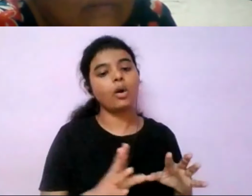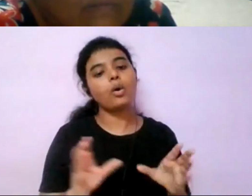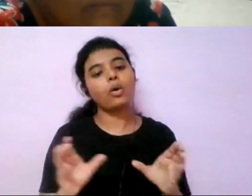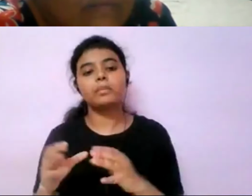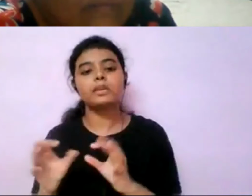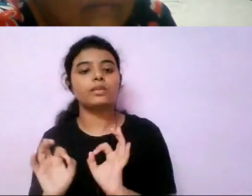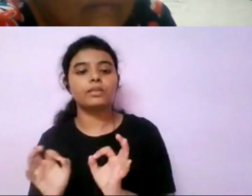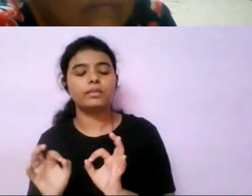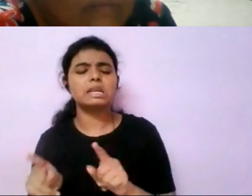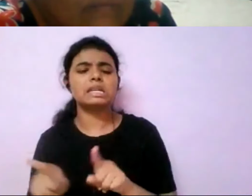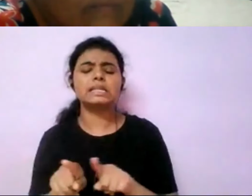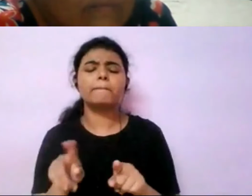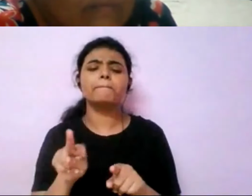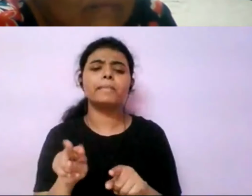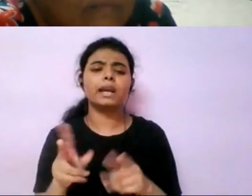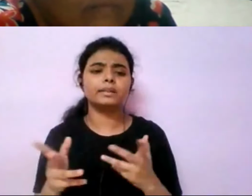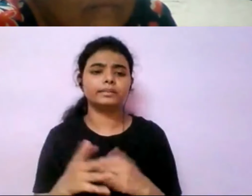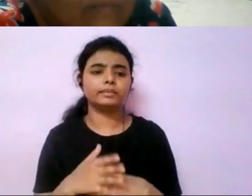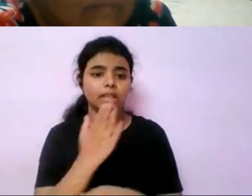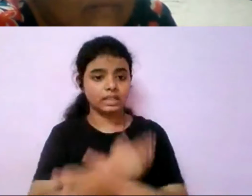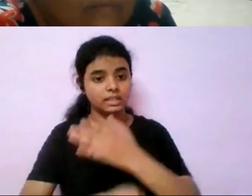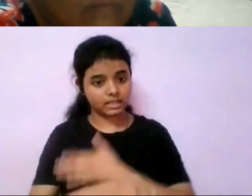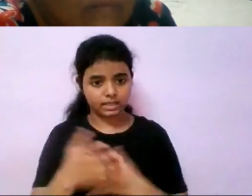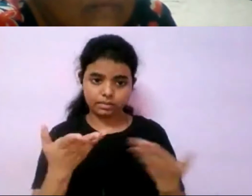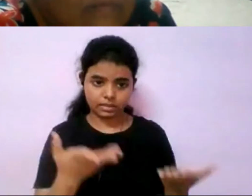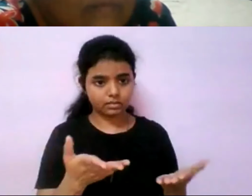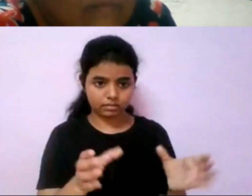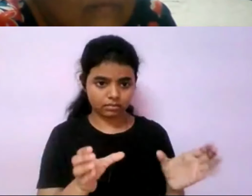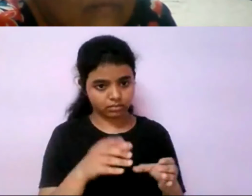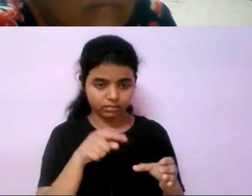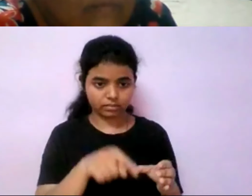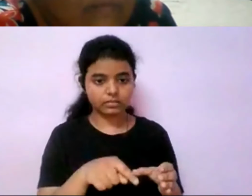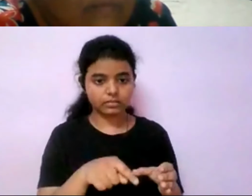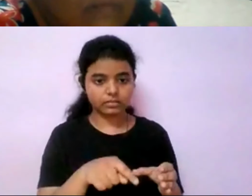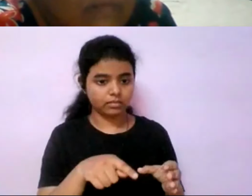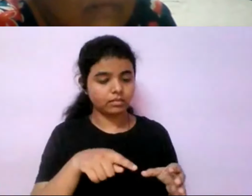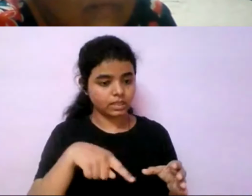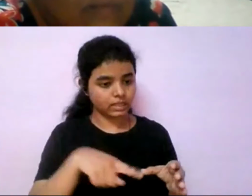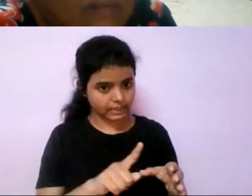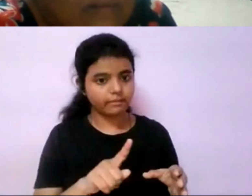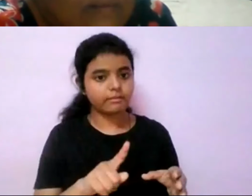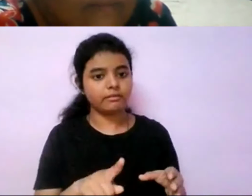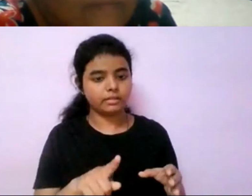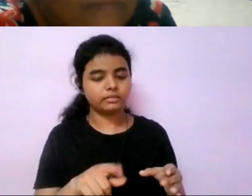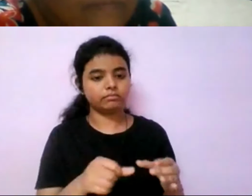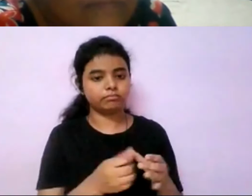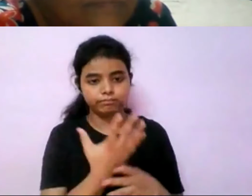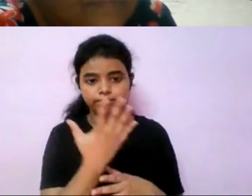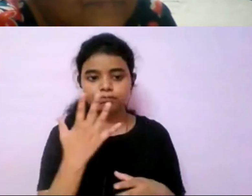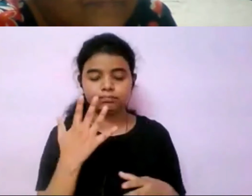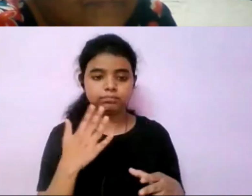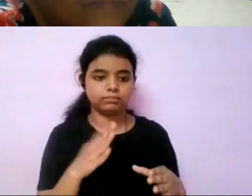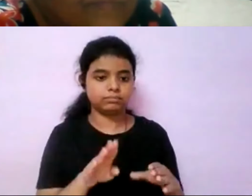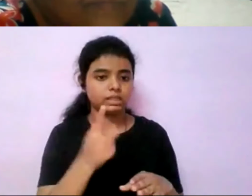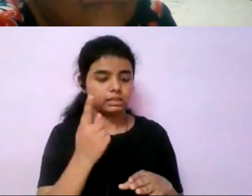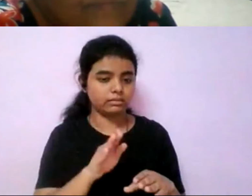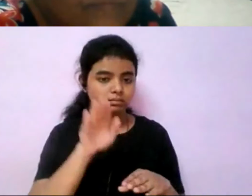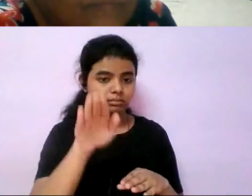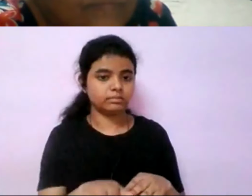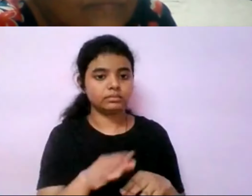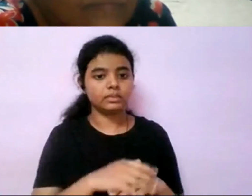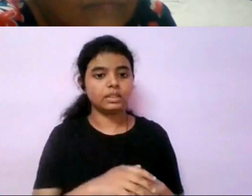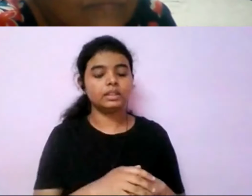are not people with disabilities, of course, need to take that agency. Uh, and I feel that